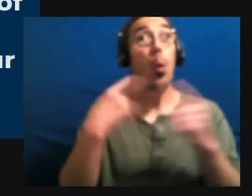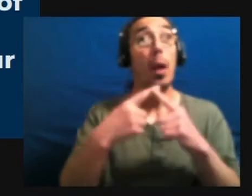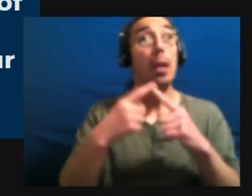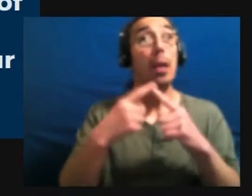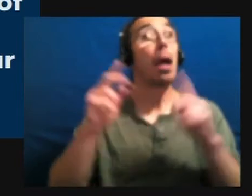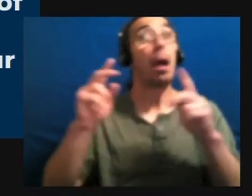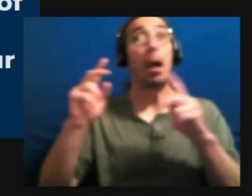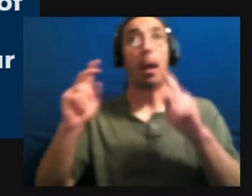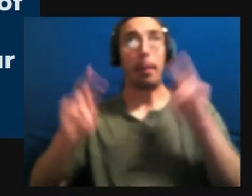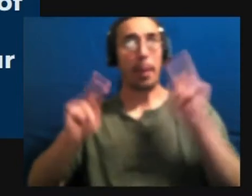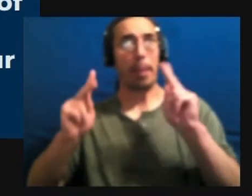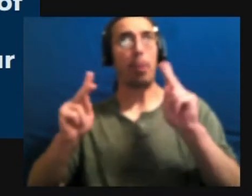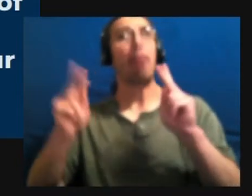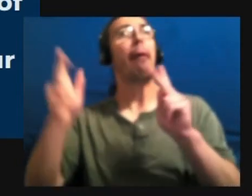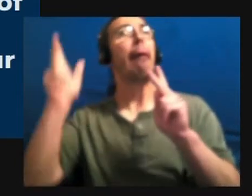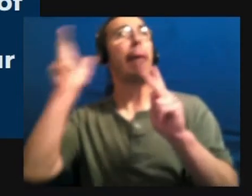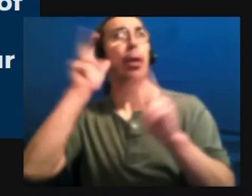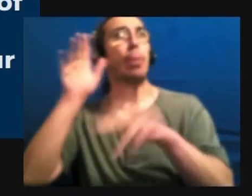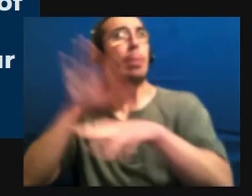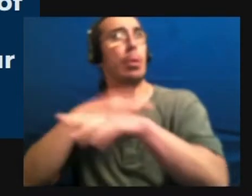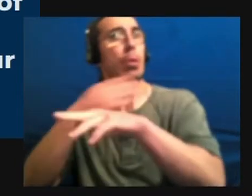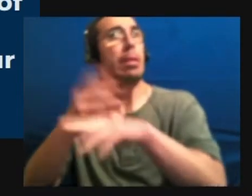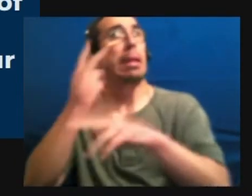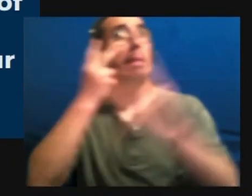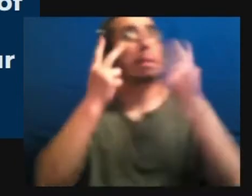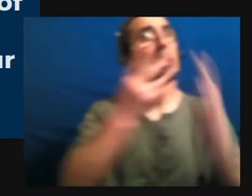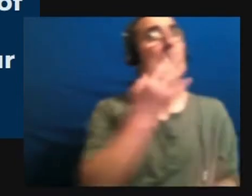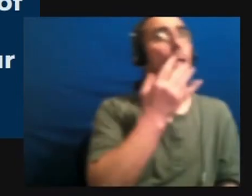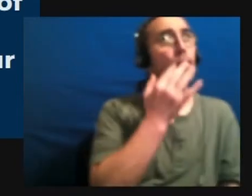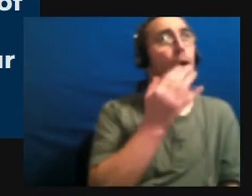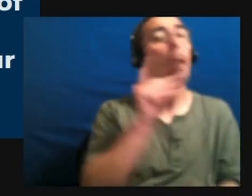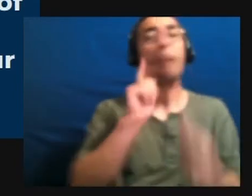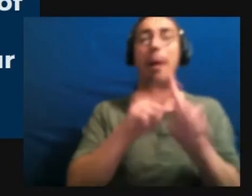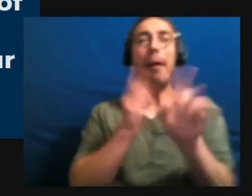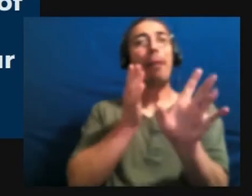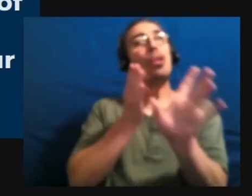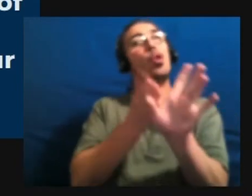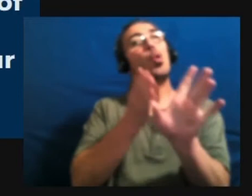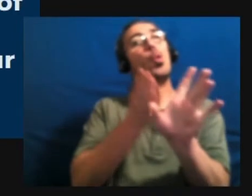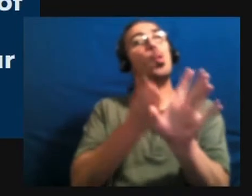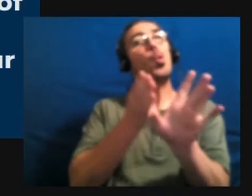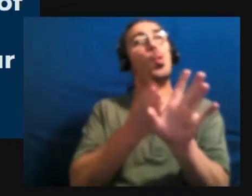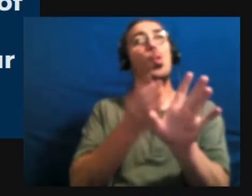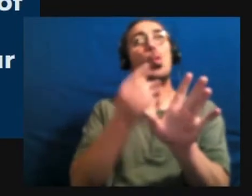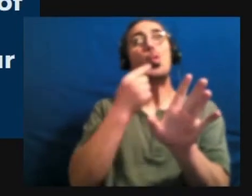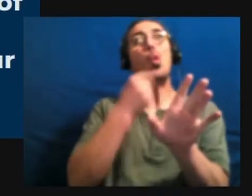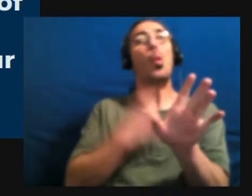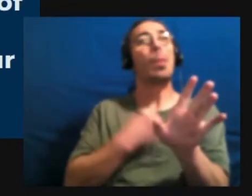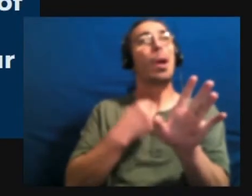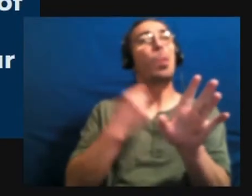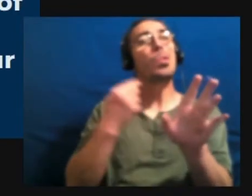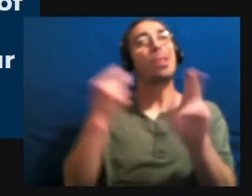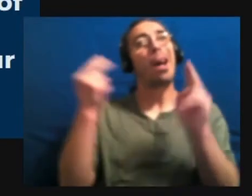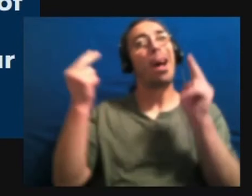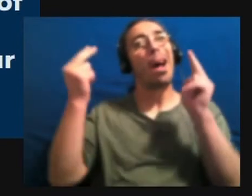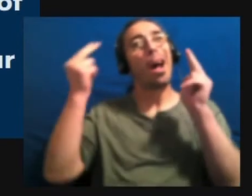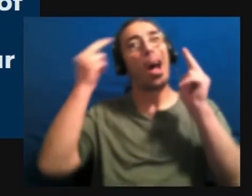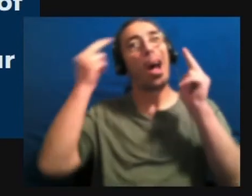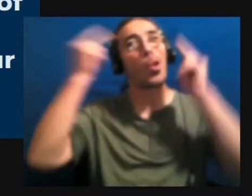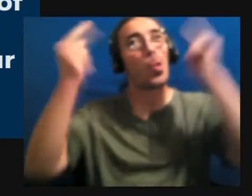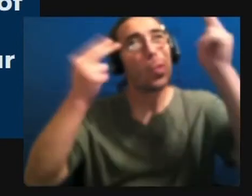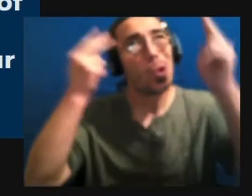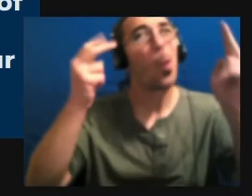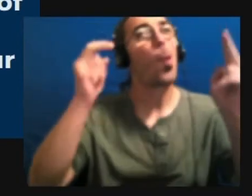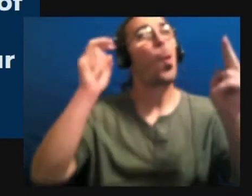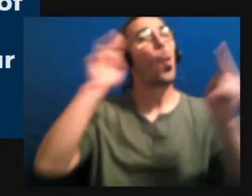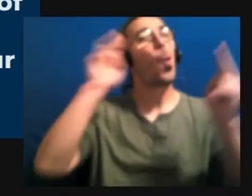until a psychologist told me that that was a delusion or a psychiatric disorder, and tried to medicate me